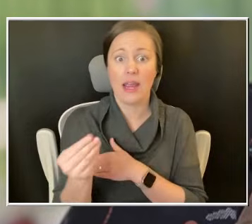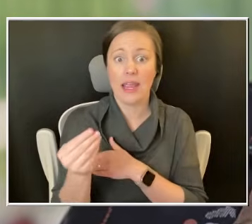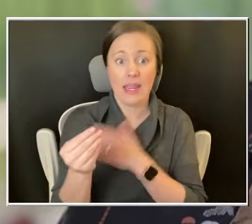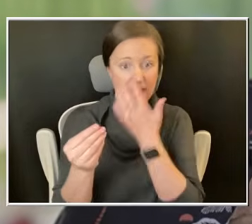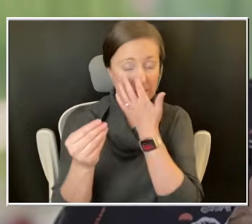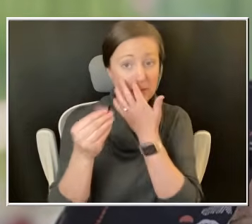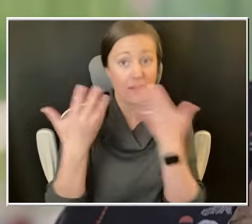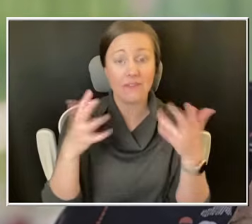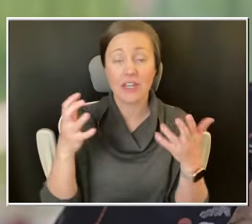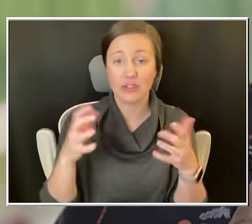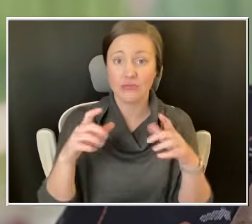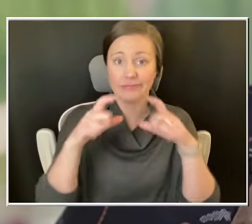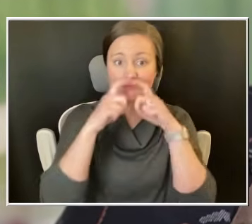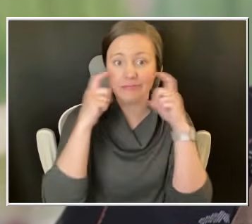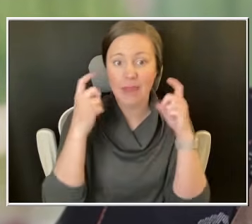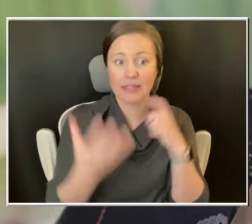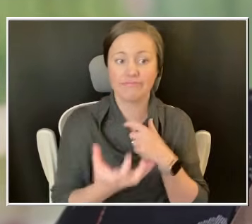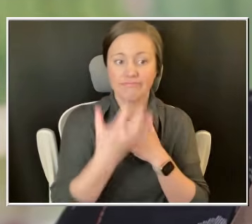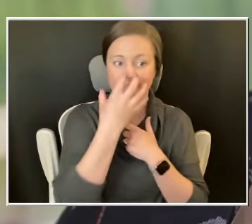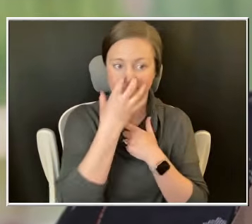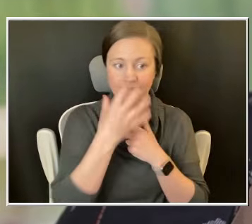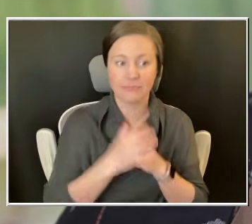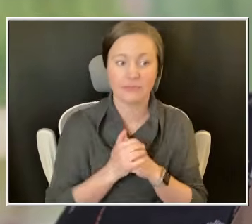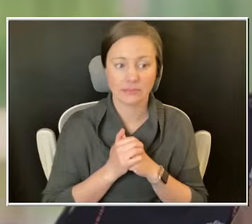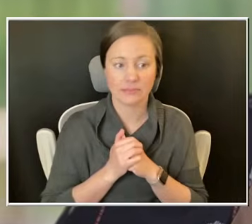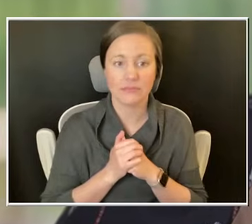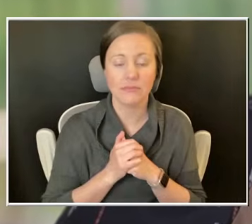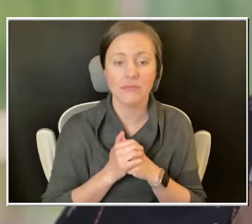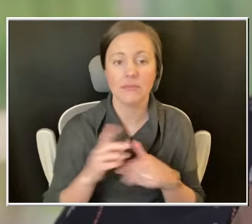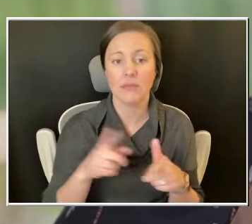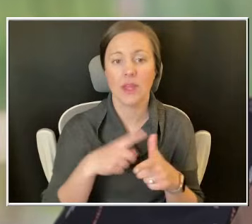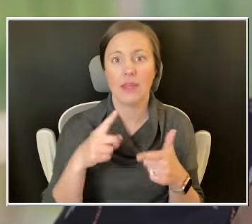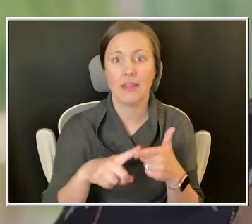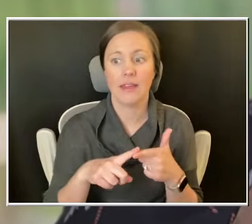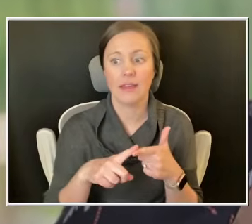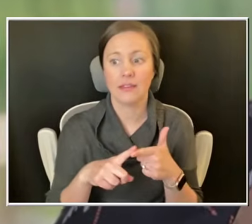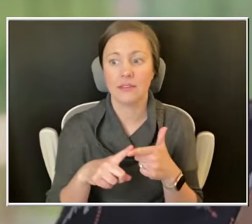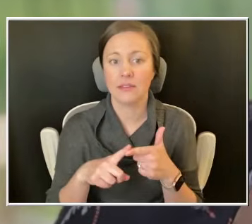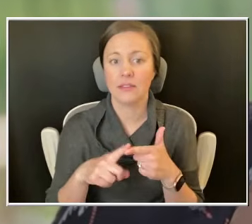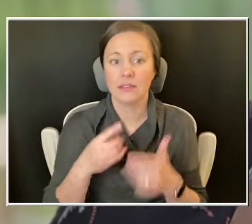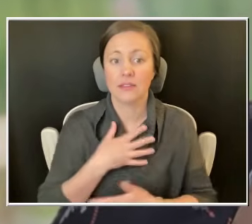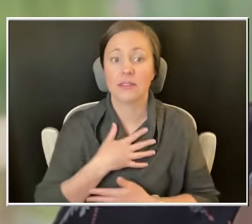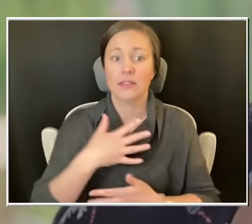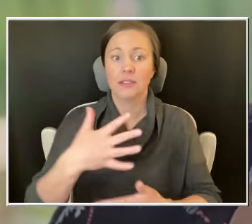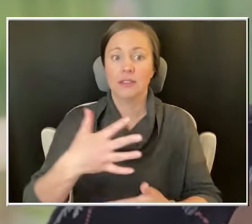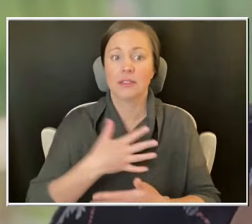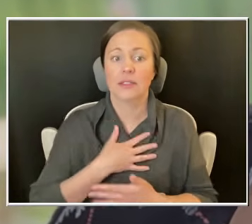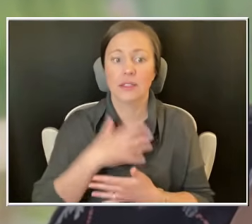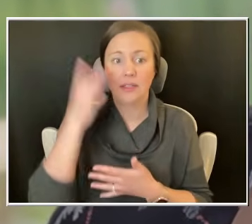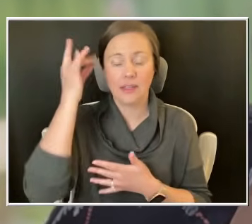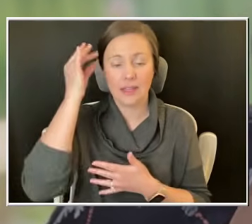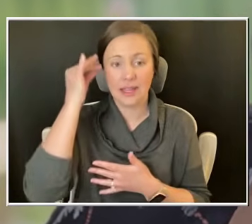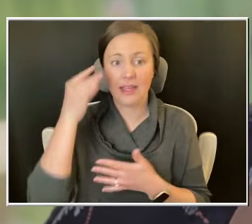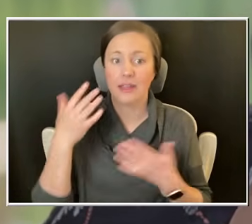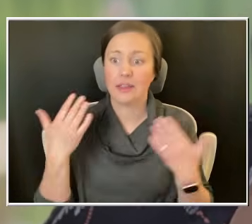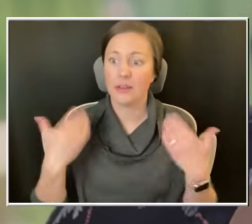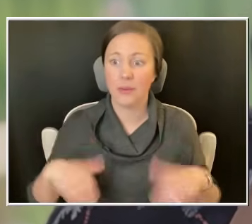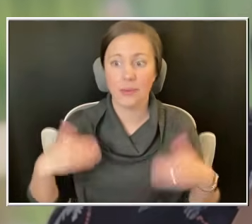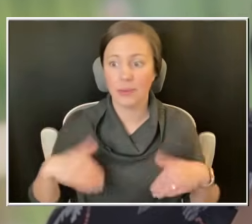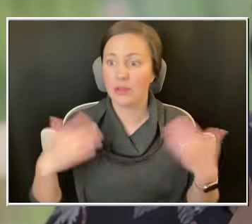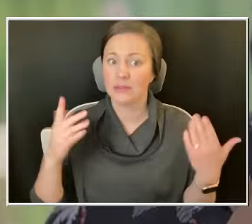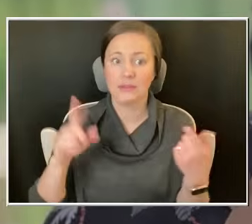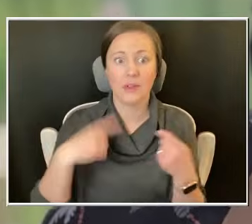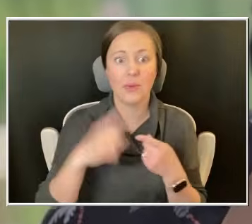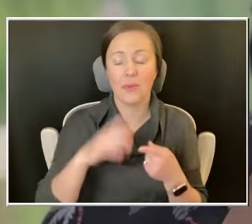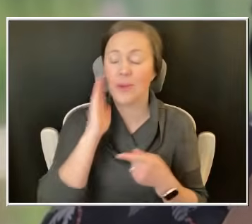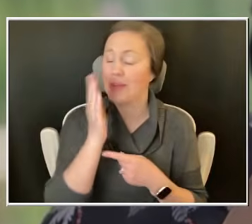my nose and face, and then, you know, taking deep breaths and thinking, gosh, when am I going to fall asleep? And